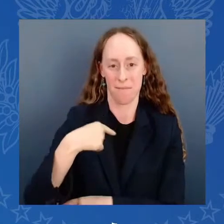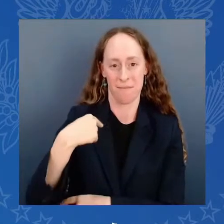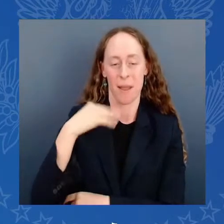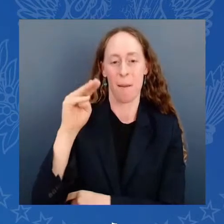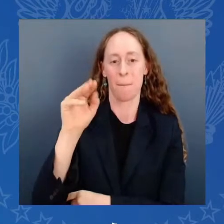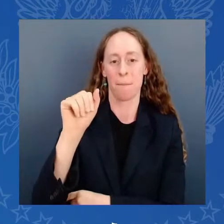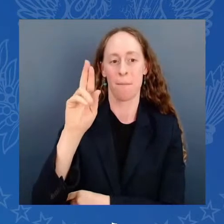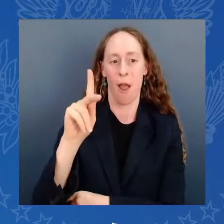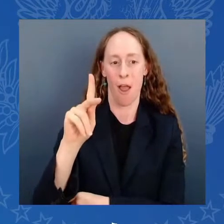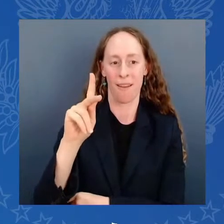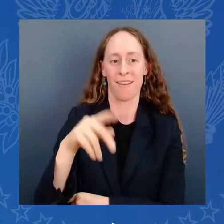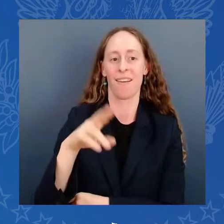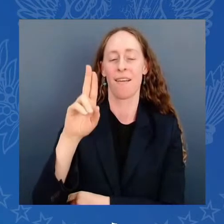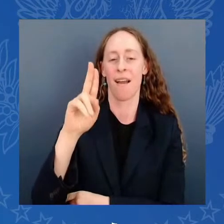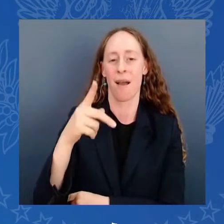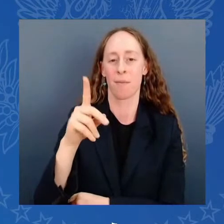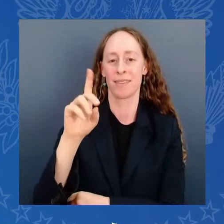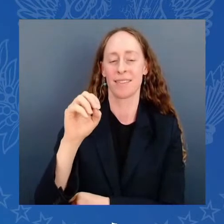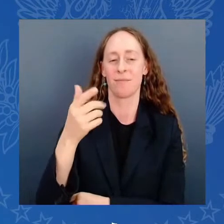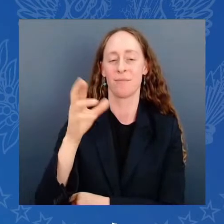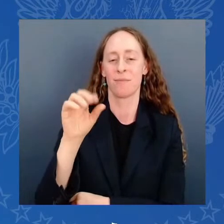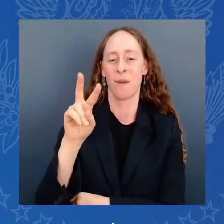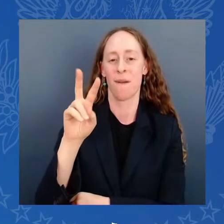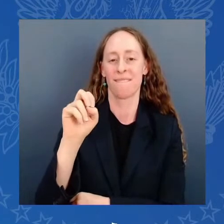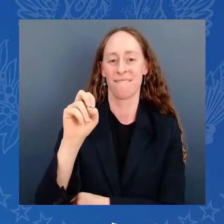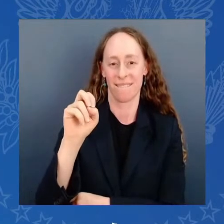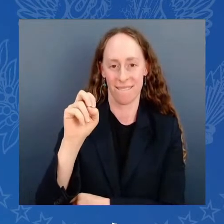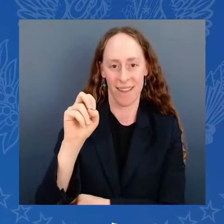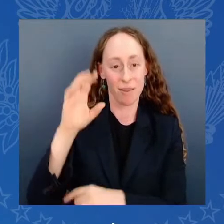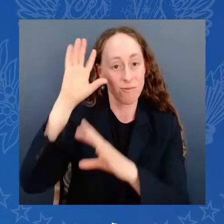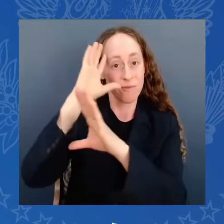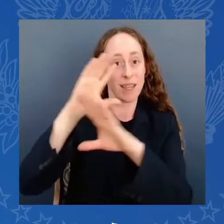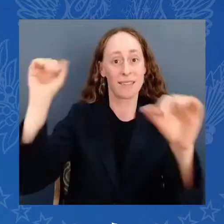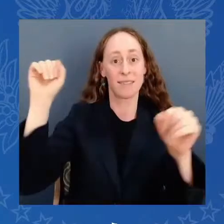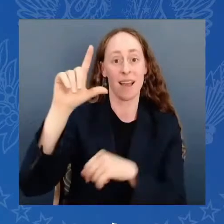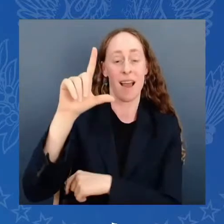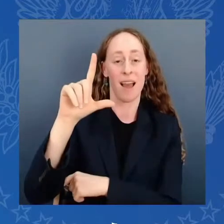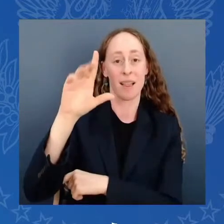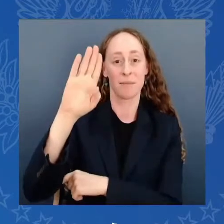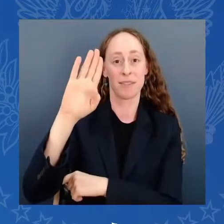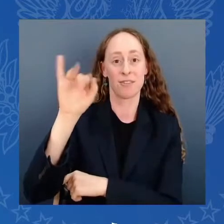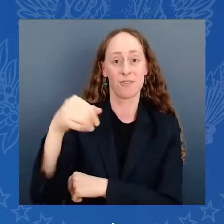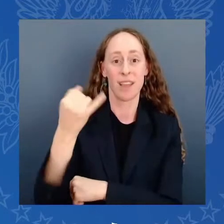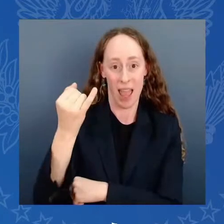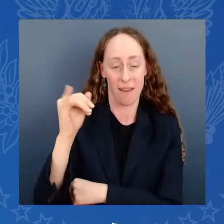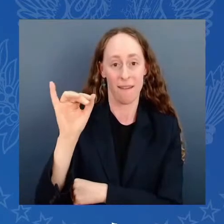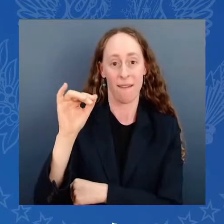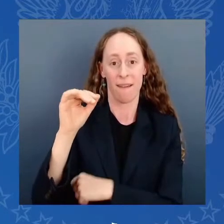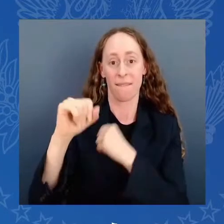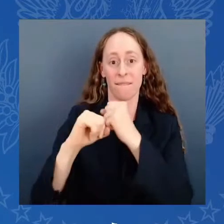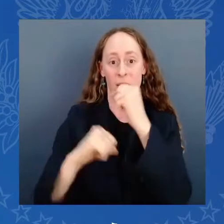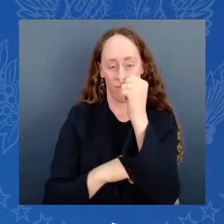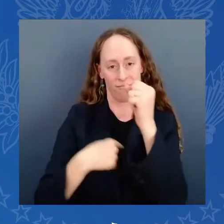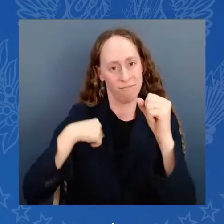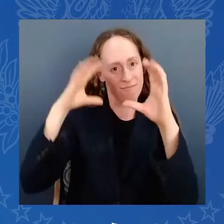Foundation. Welcome to our commemoration of the 60th anniversary of the Civil Rights Act of 1964.